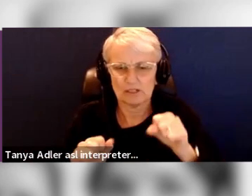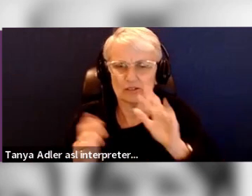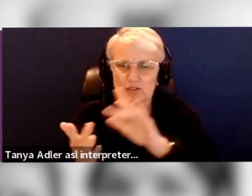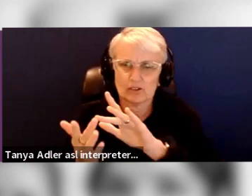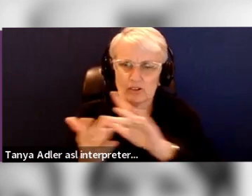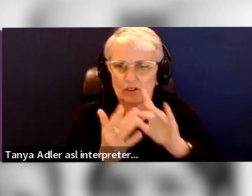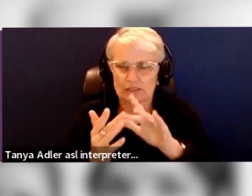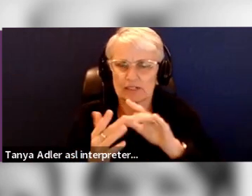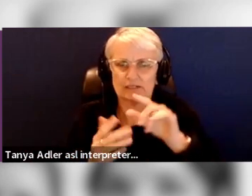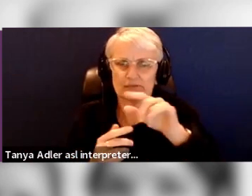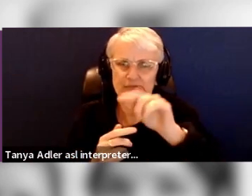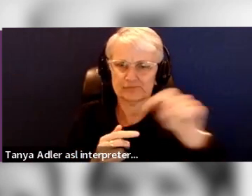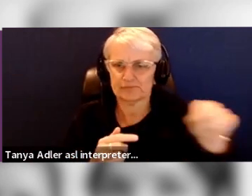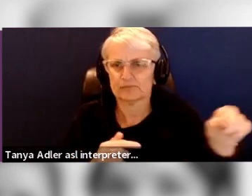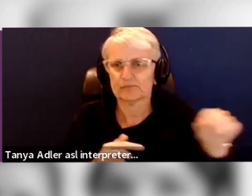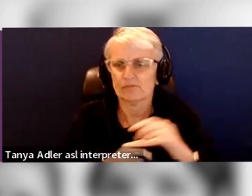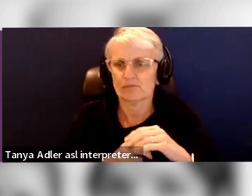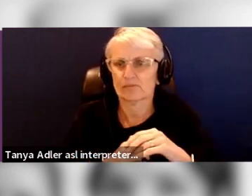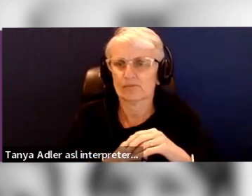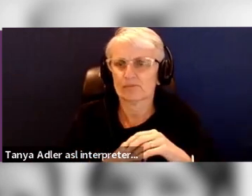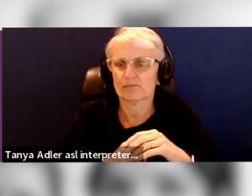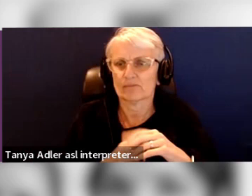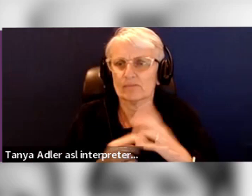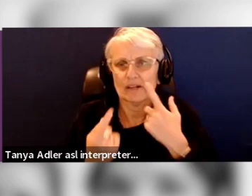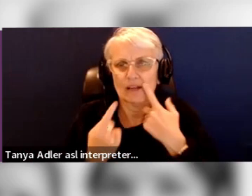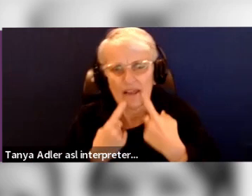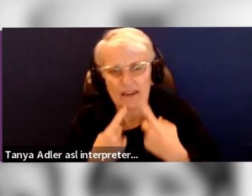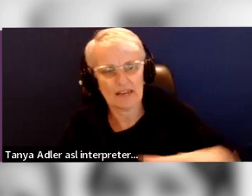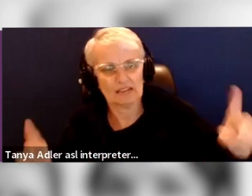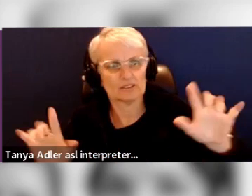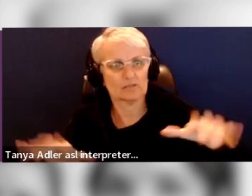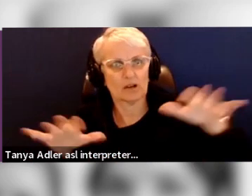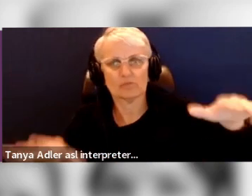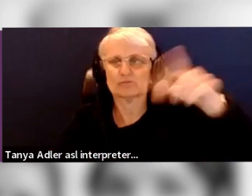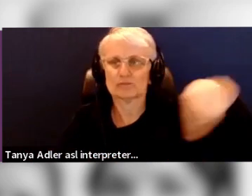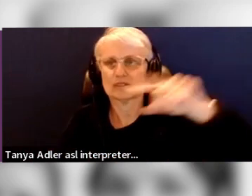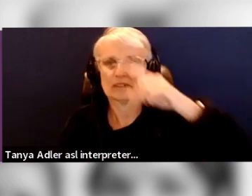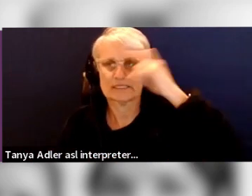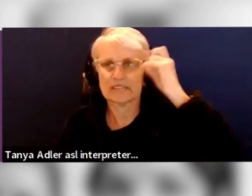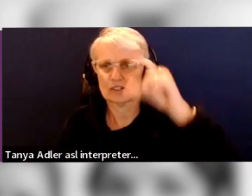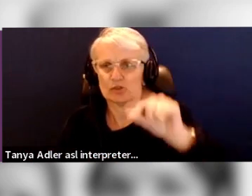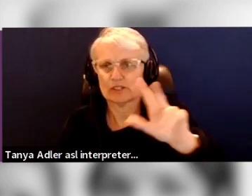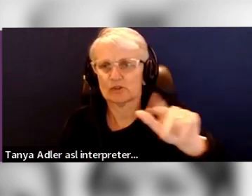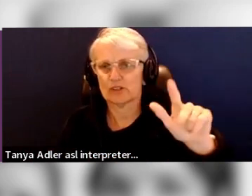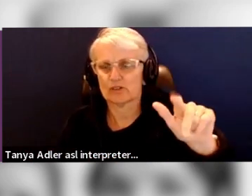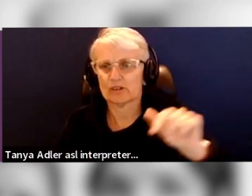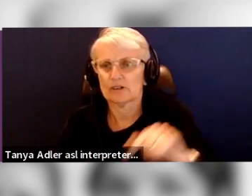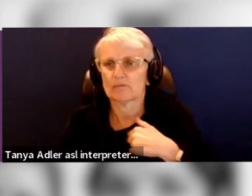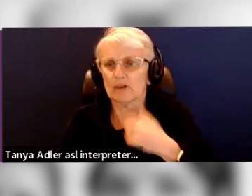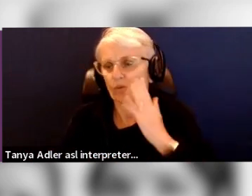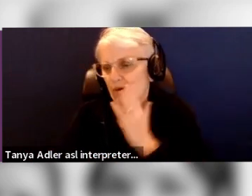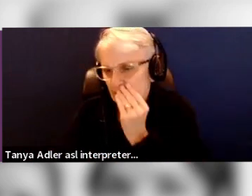our recipients. Announced publicly, not until summer 2023, this coming summer. You will